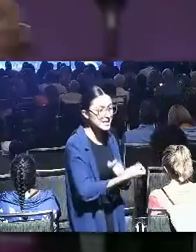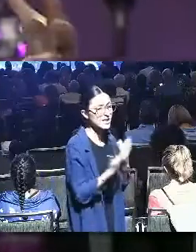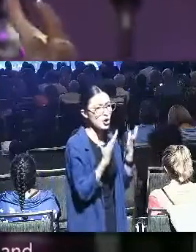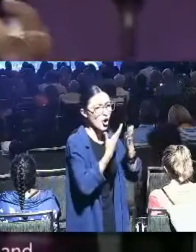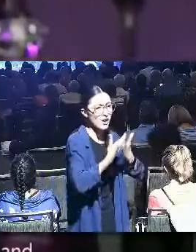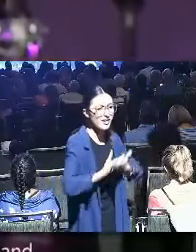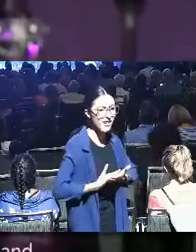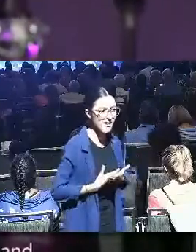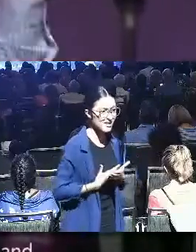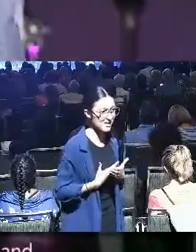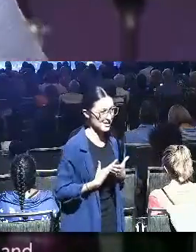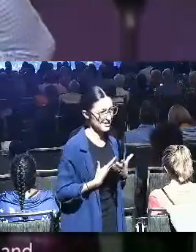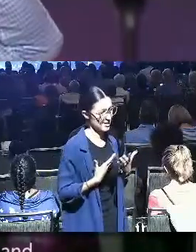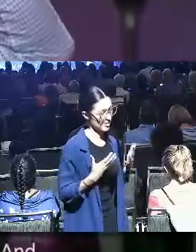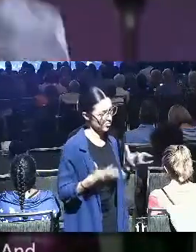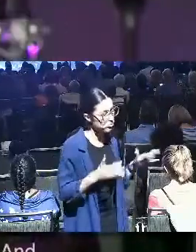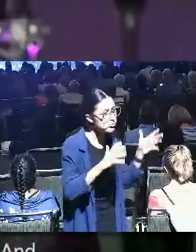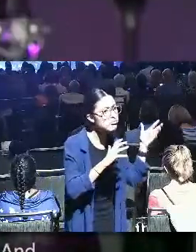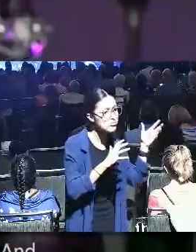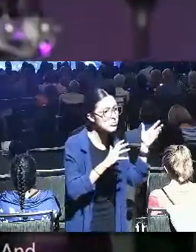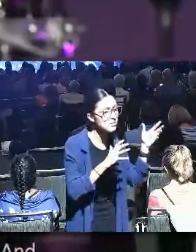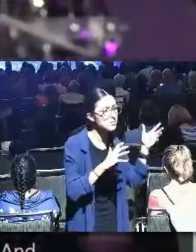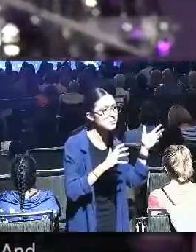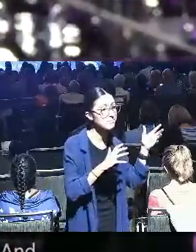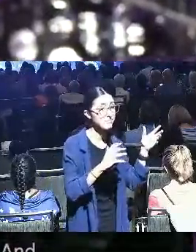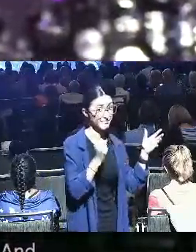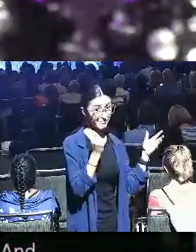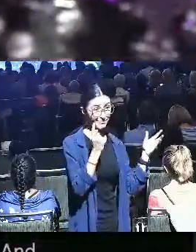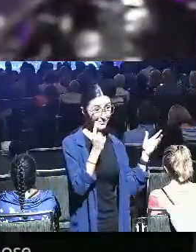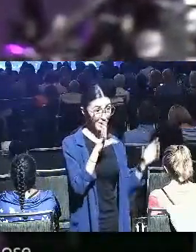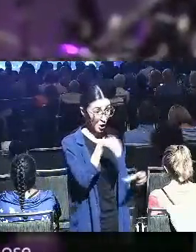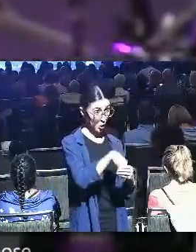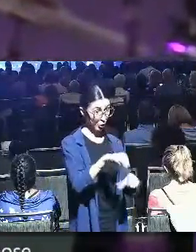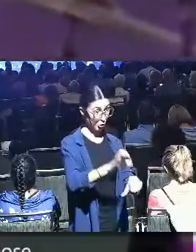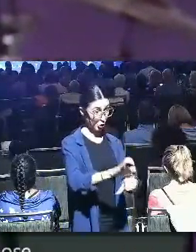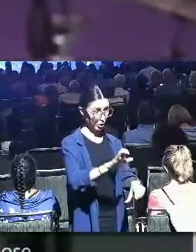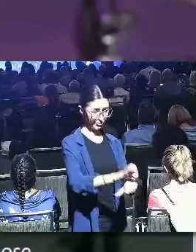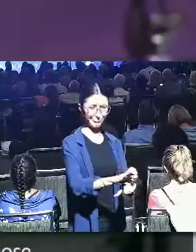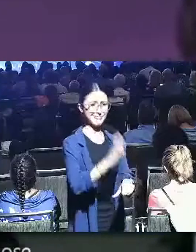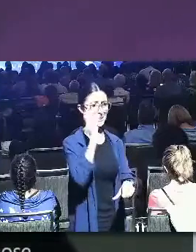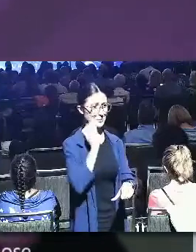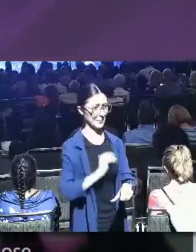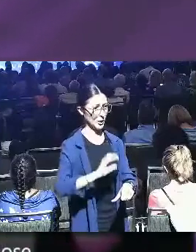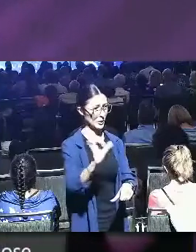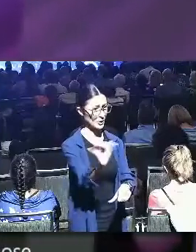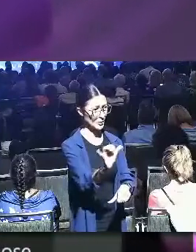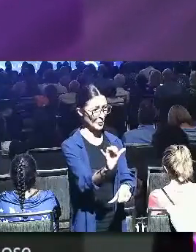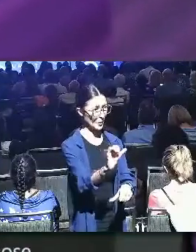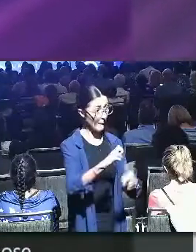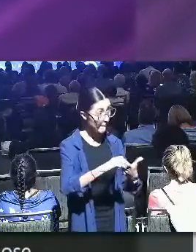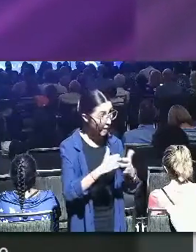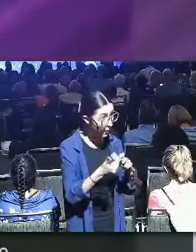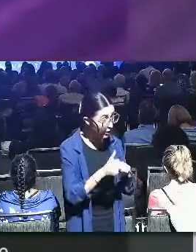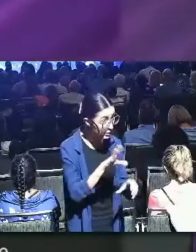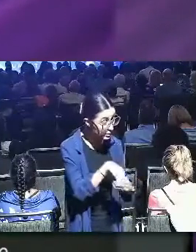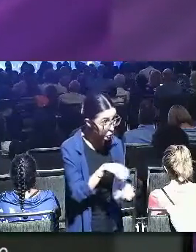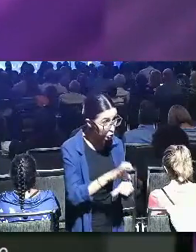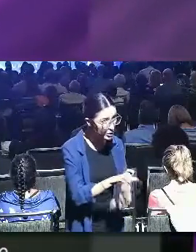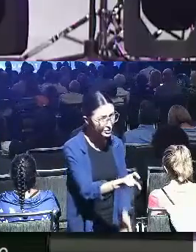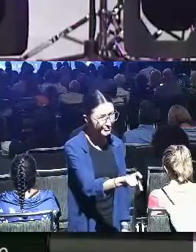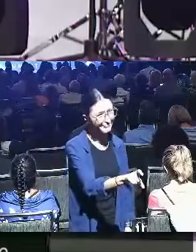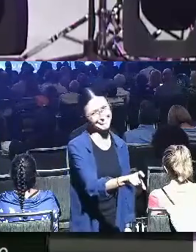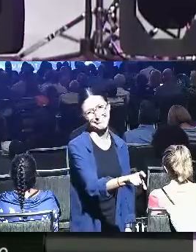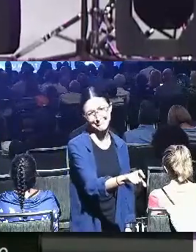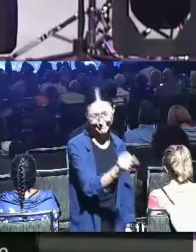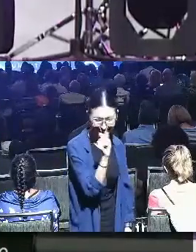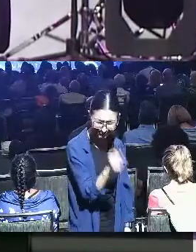and he says he understands we're going to even have some of those things in the church. Do we have problems in our church? Yes, one of them